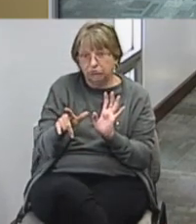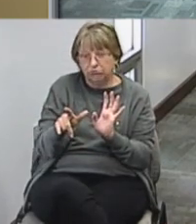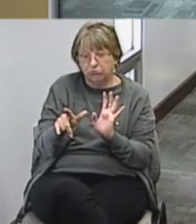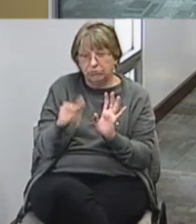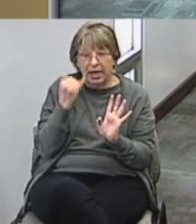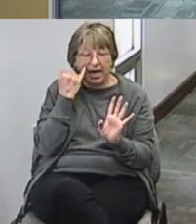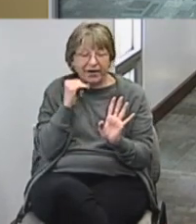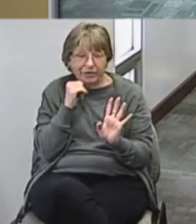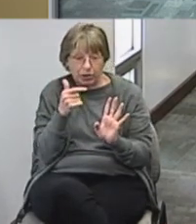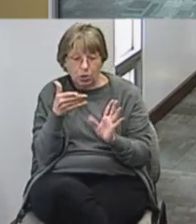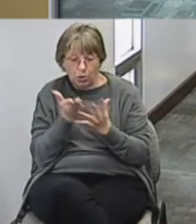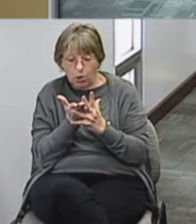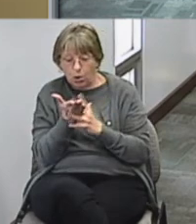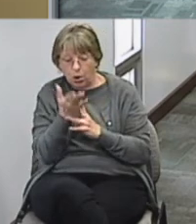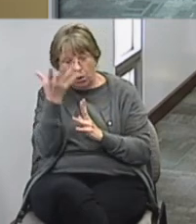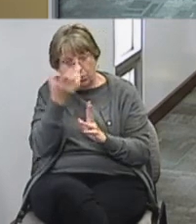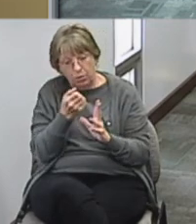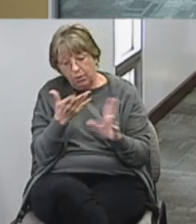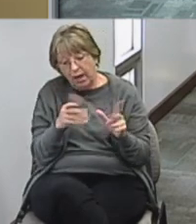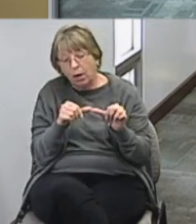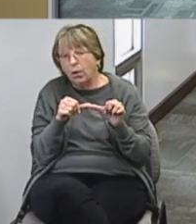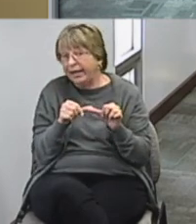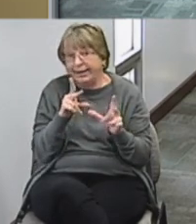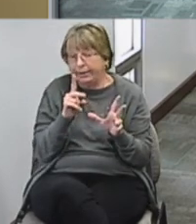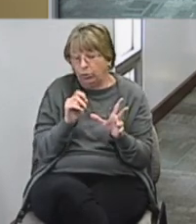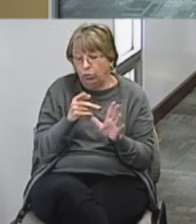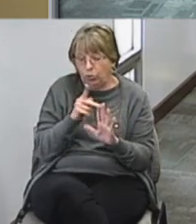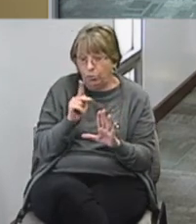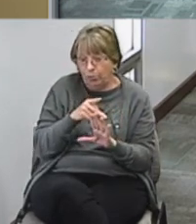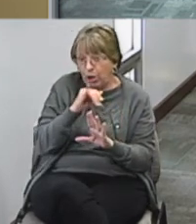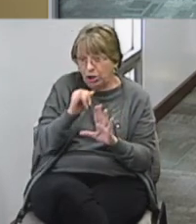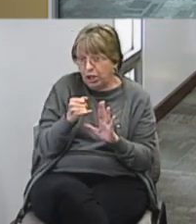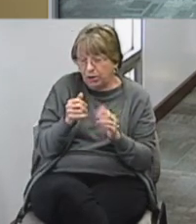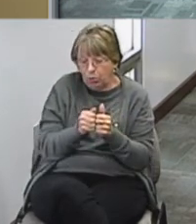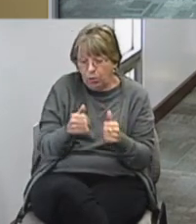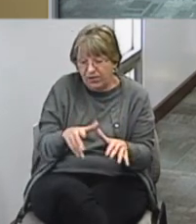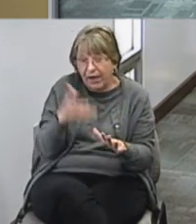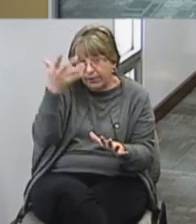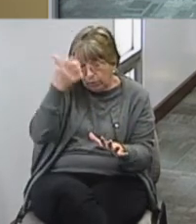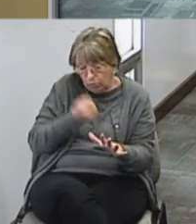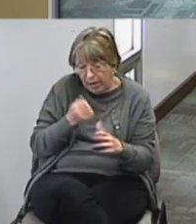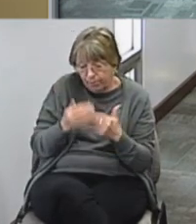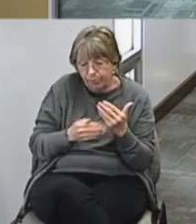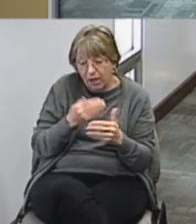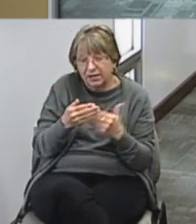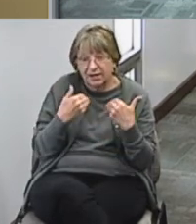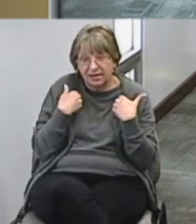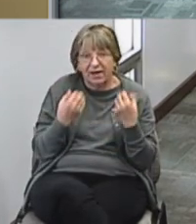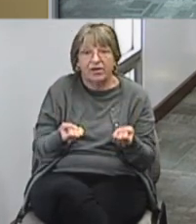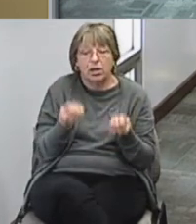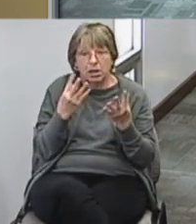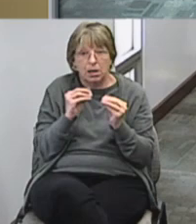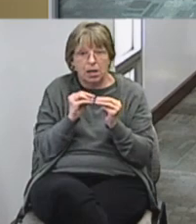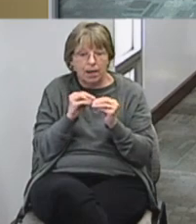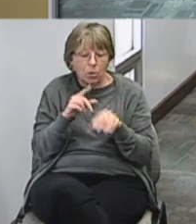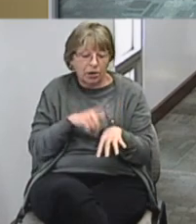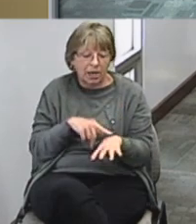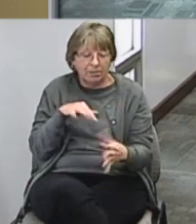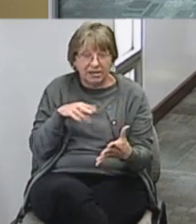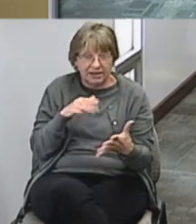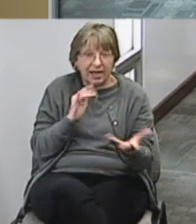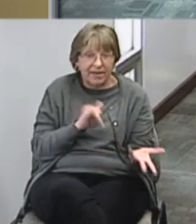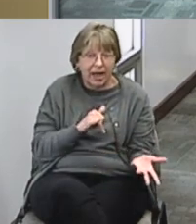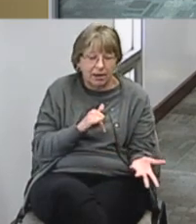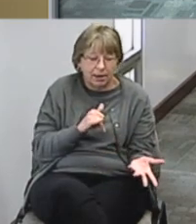don't, well, we can still do the project and not go through the grant process and have a lot more time to study that. Obviously, we're going